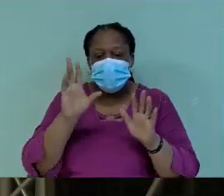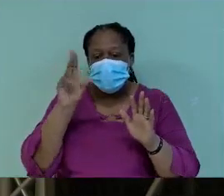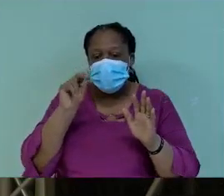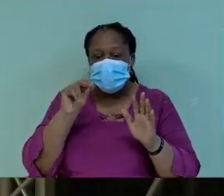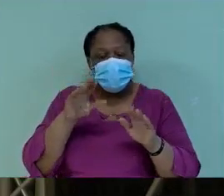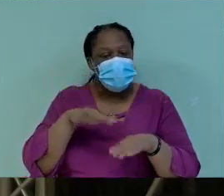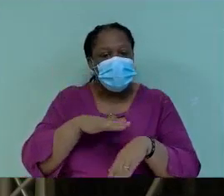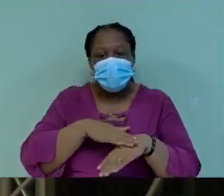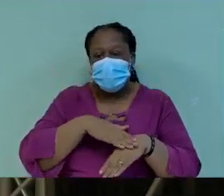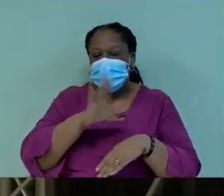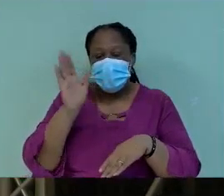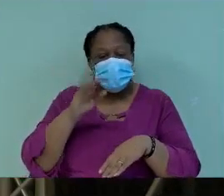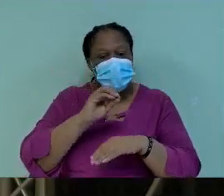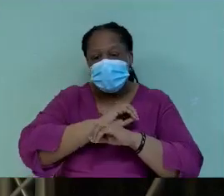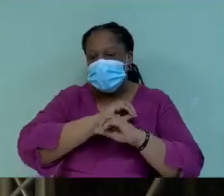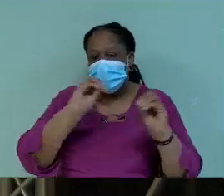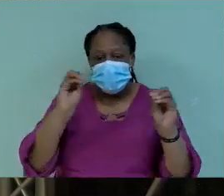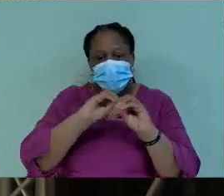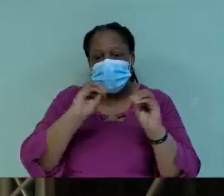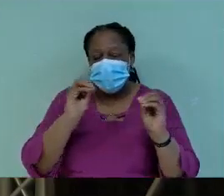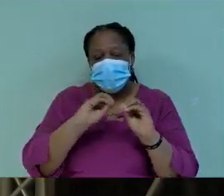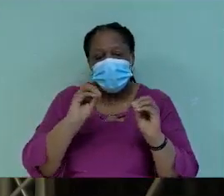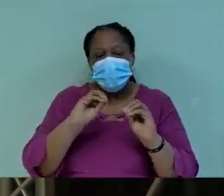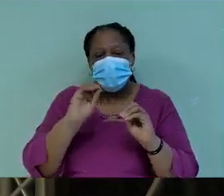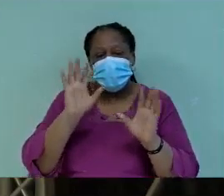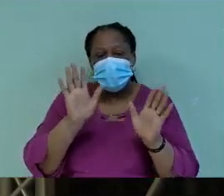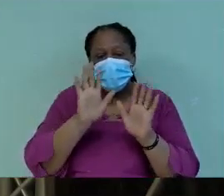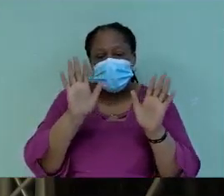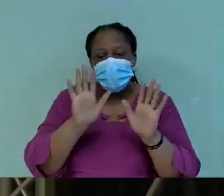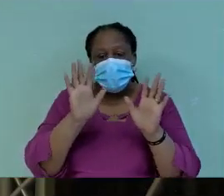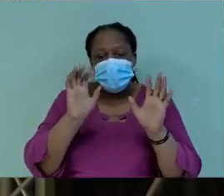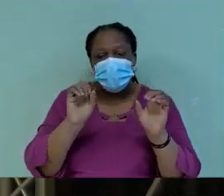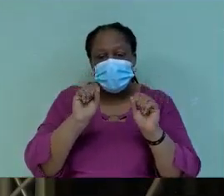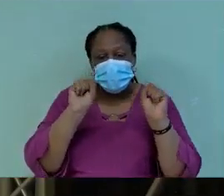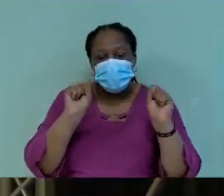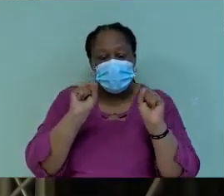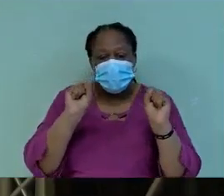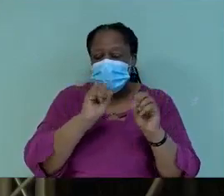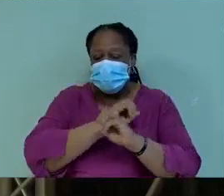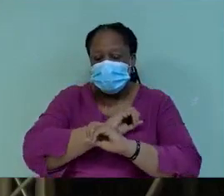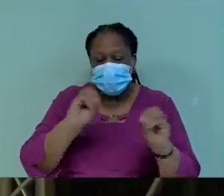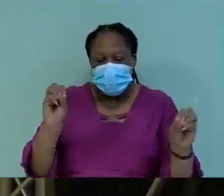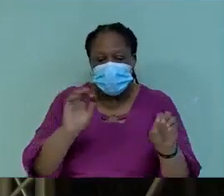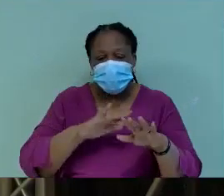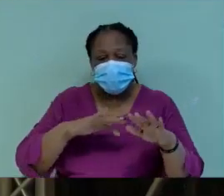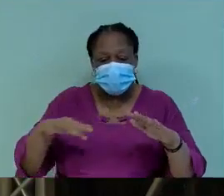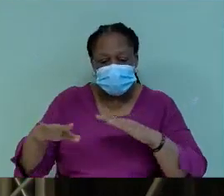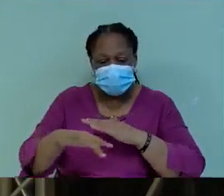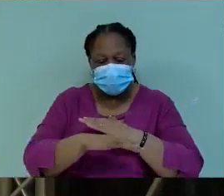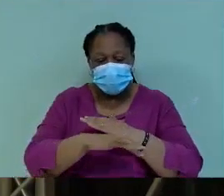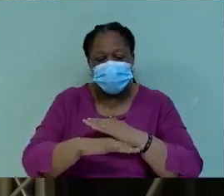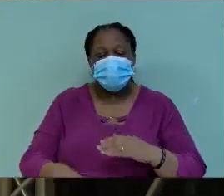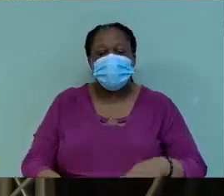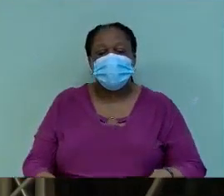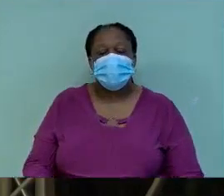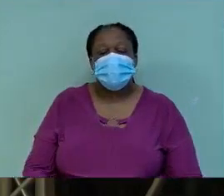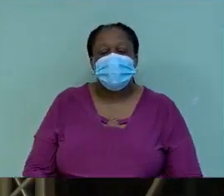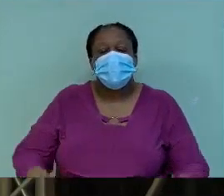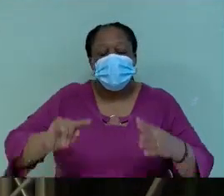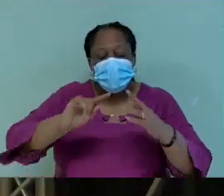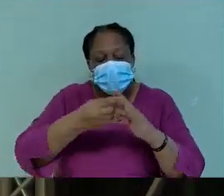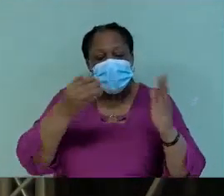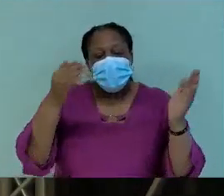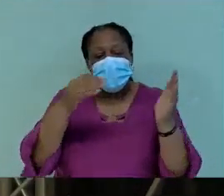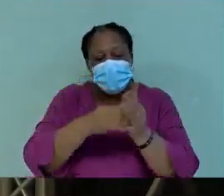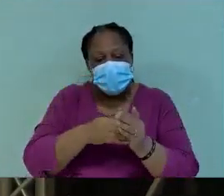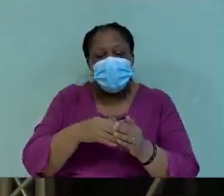are off limits on these days. We crave your usual support, and we wish that you have a